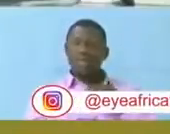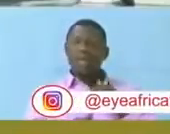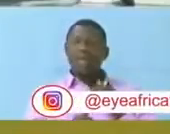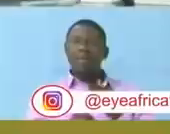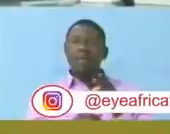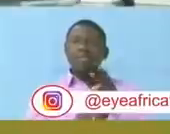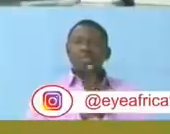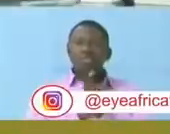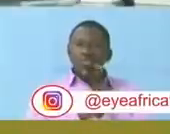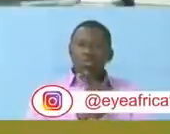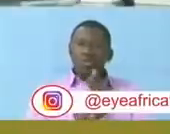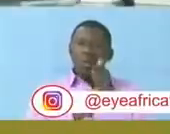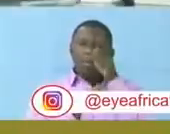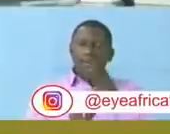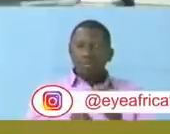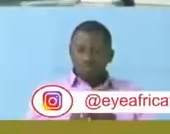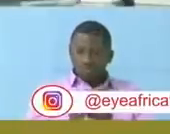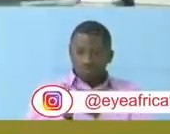here